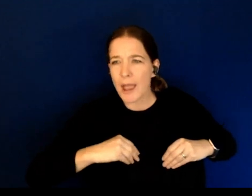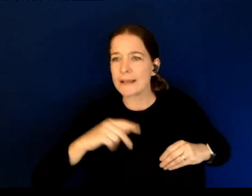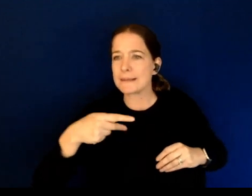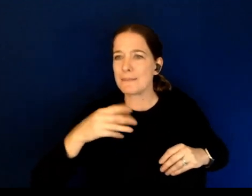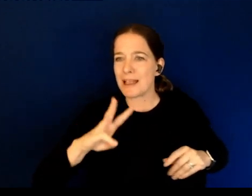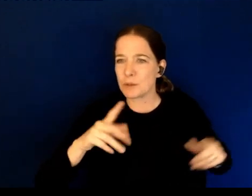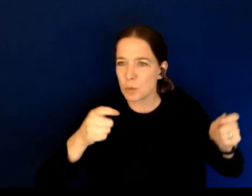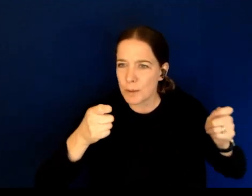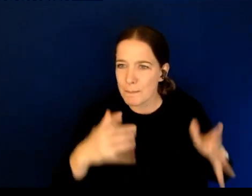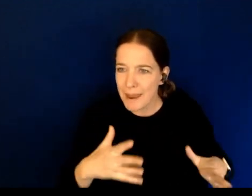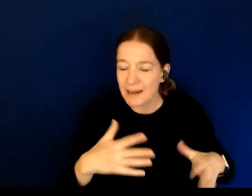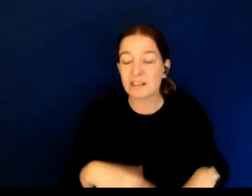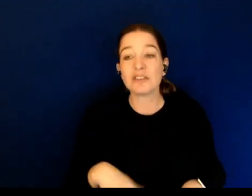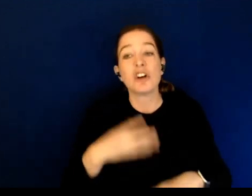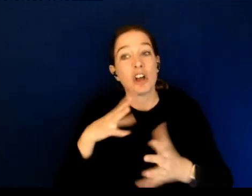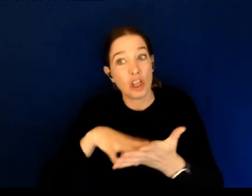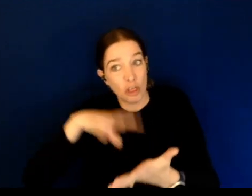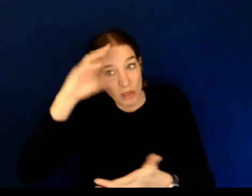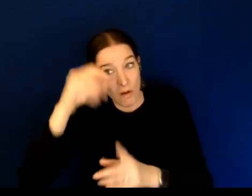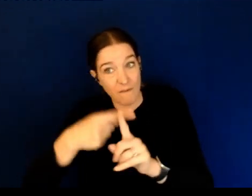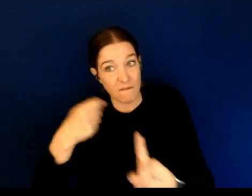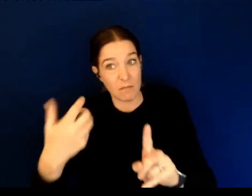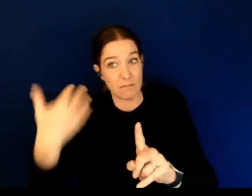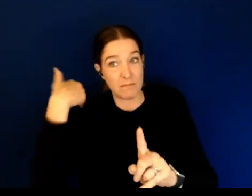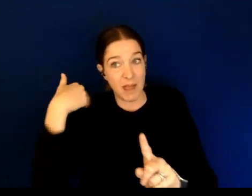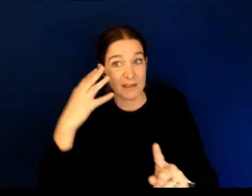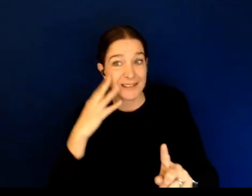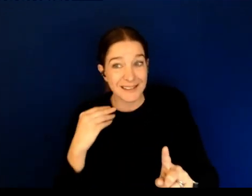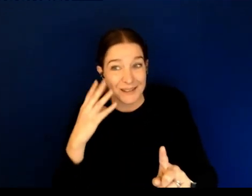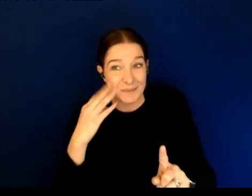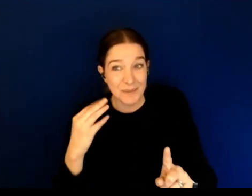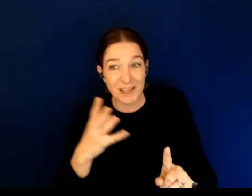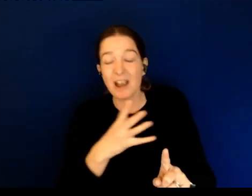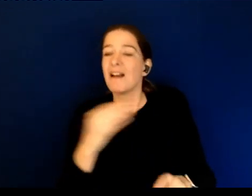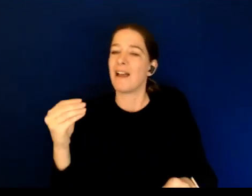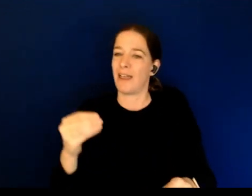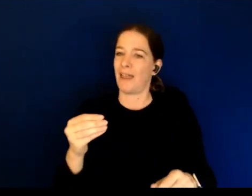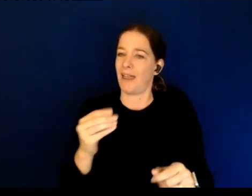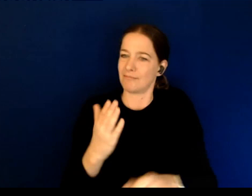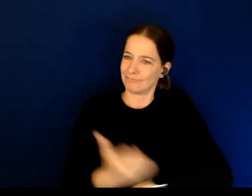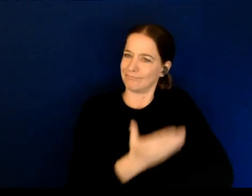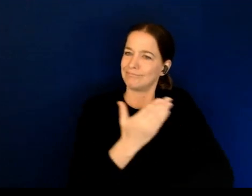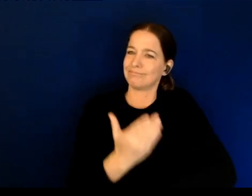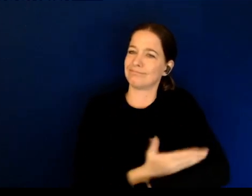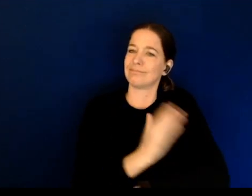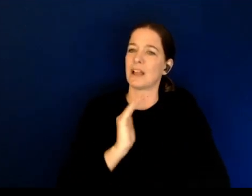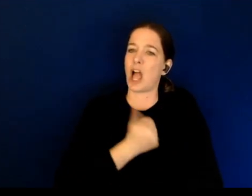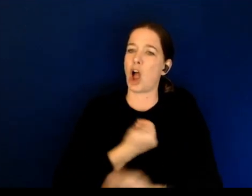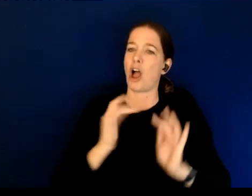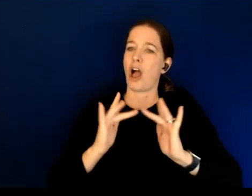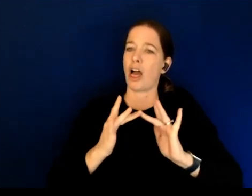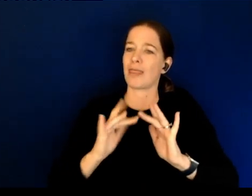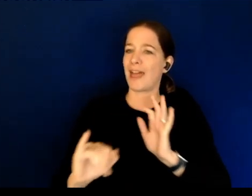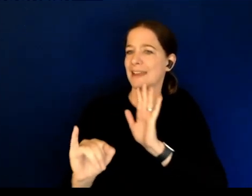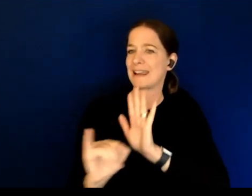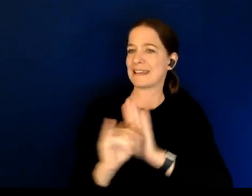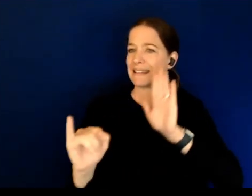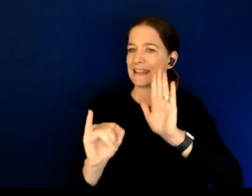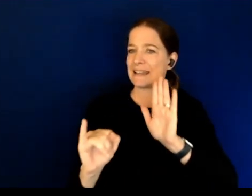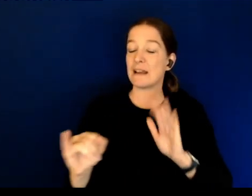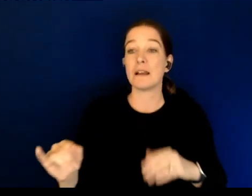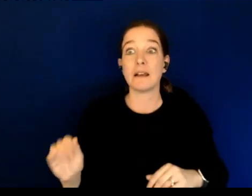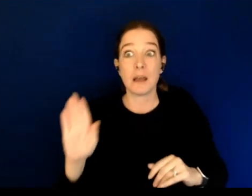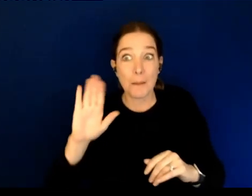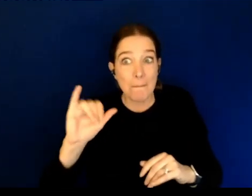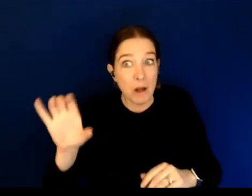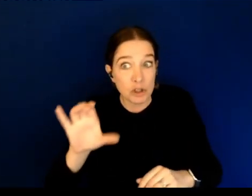managers. Learn from past experiences and fortify our digital identities. By doing so,